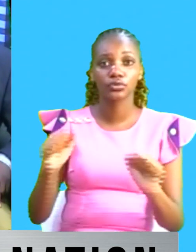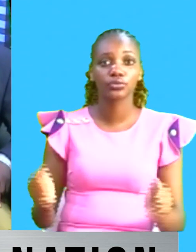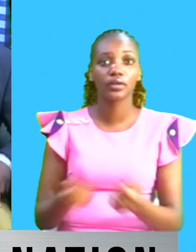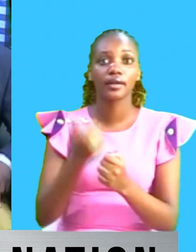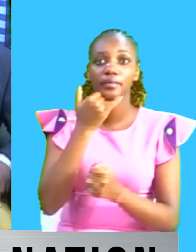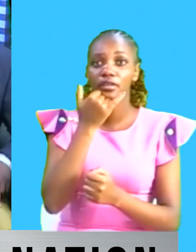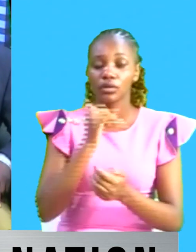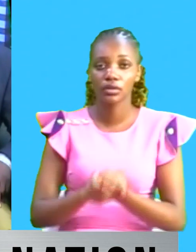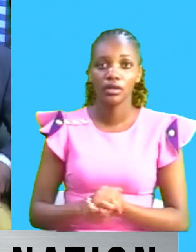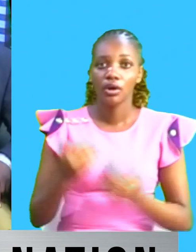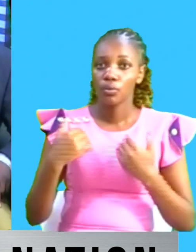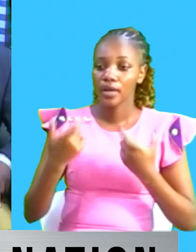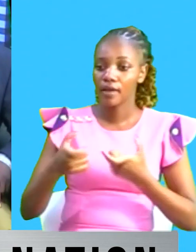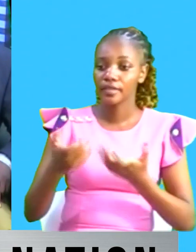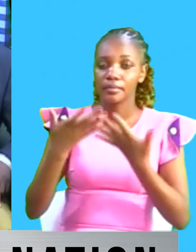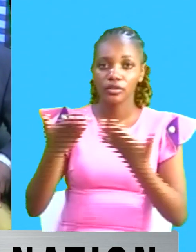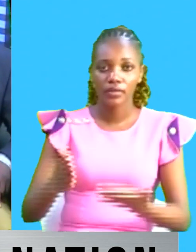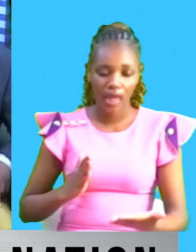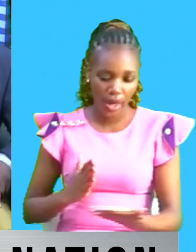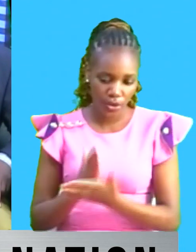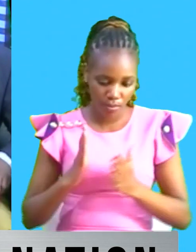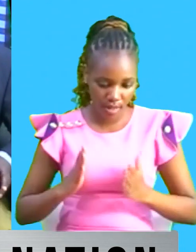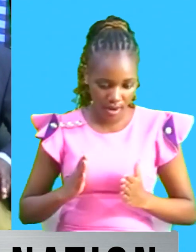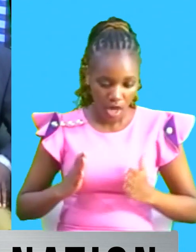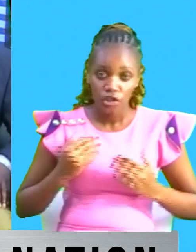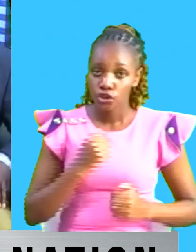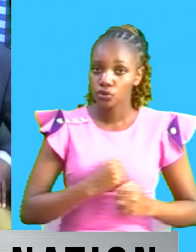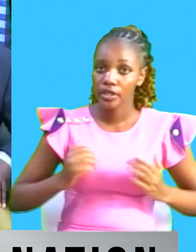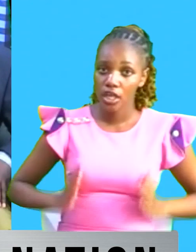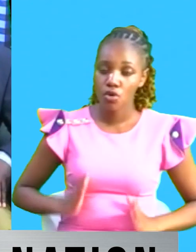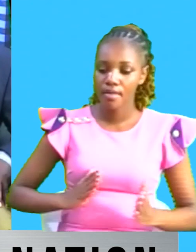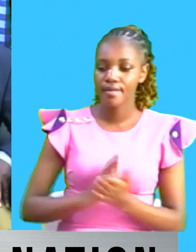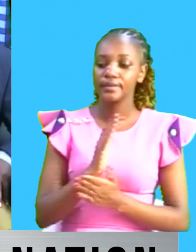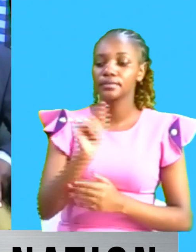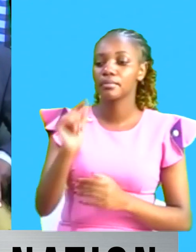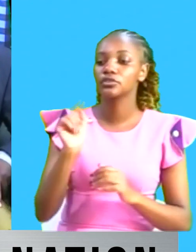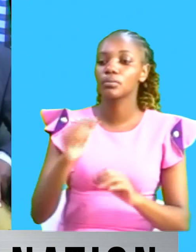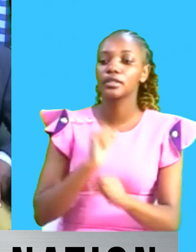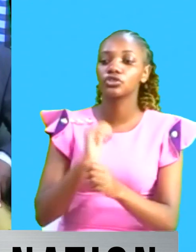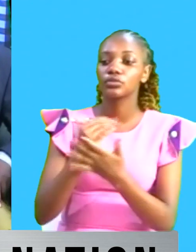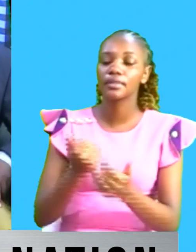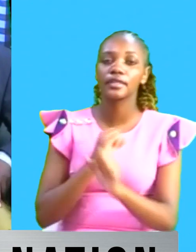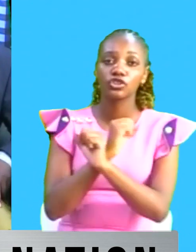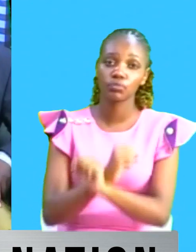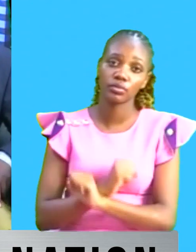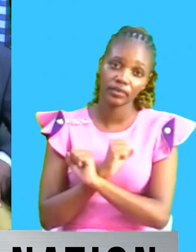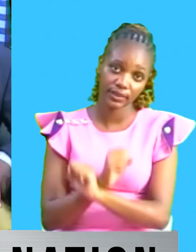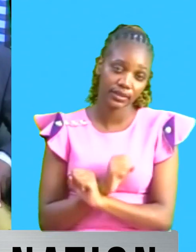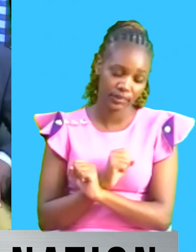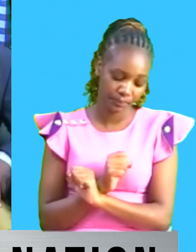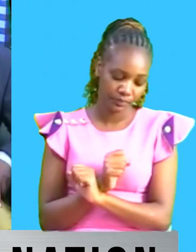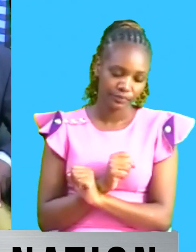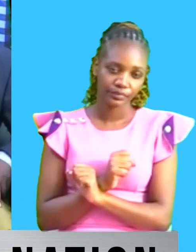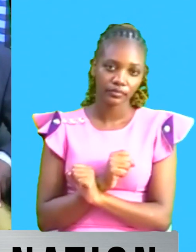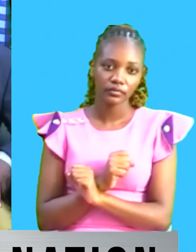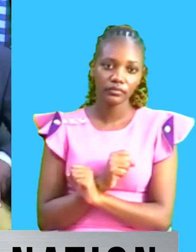there's the media there's the human rights. Someone has to do something. And even the church, Jonah, you